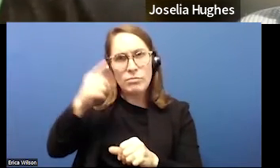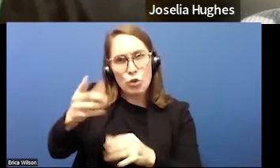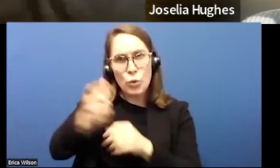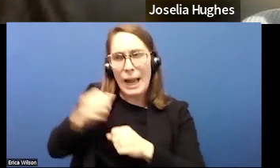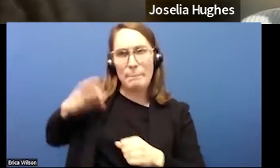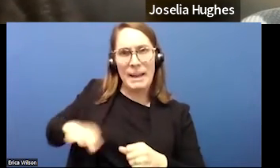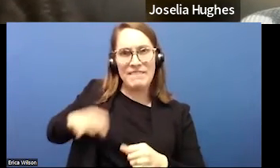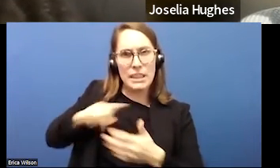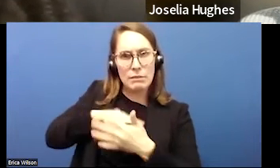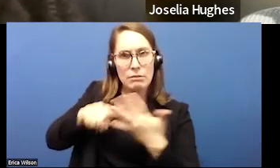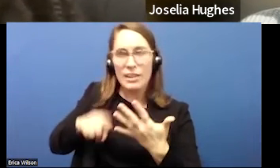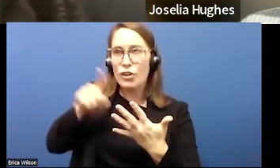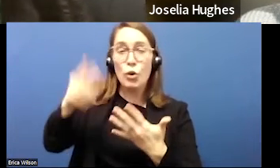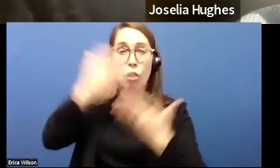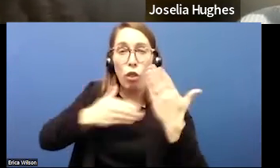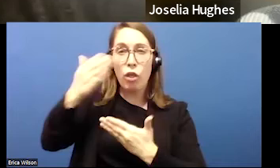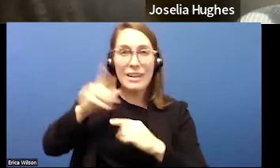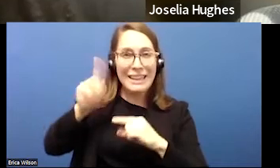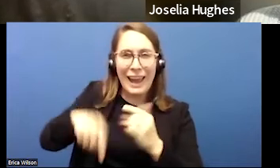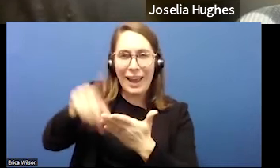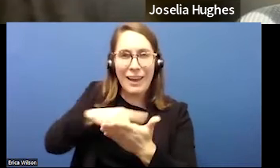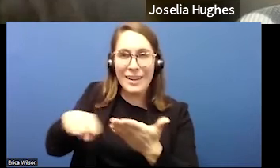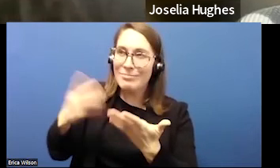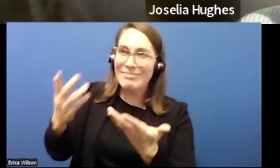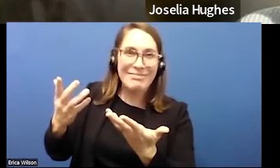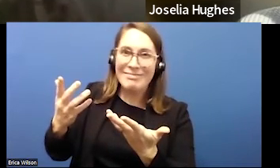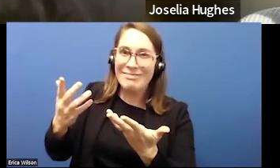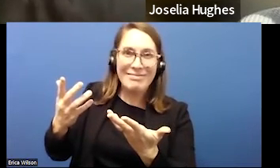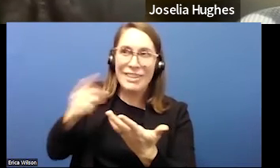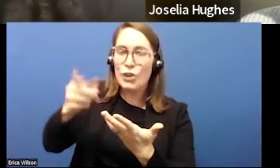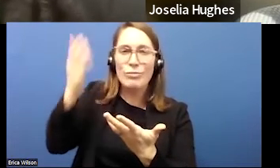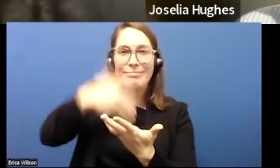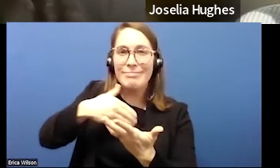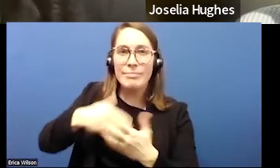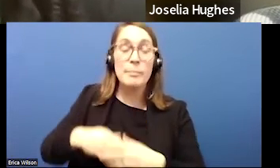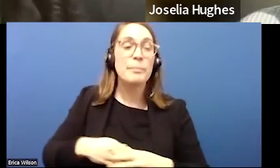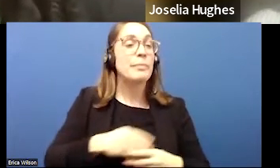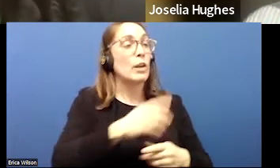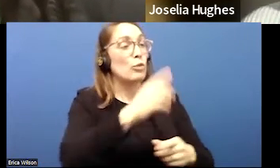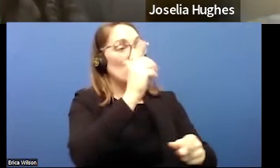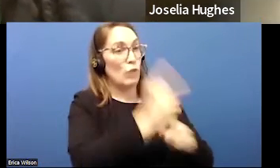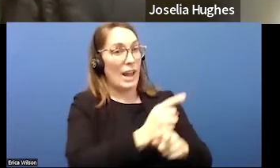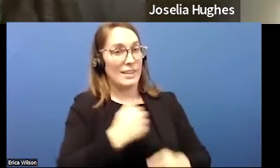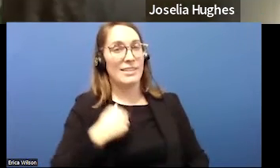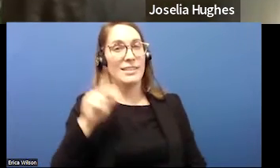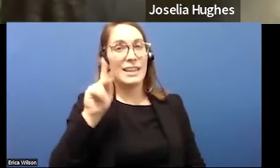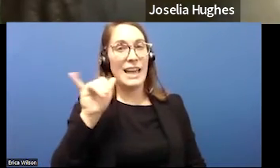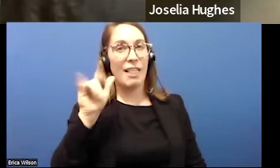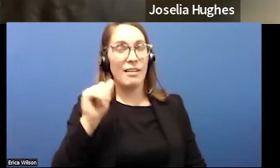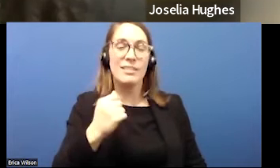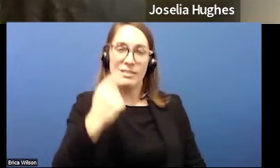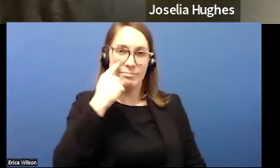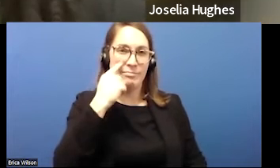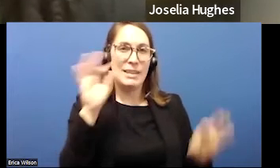ways that they are uncritical, that they cannot be critical about. This is Kayla, and this is where I feel like being in the